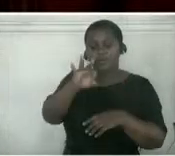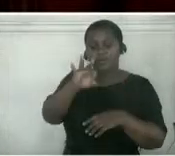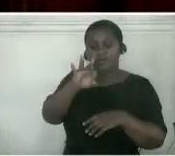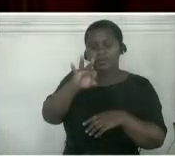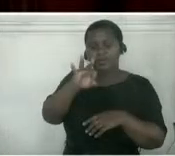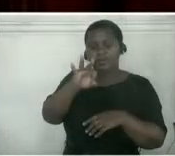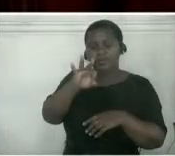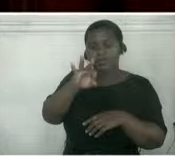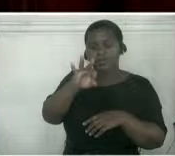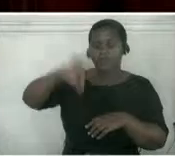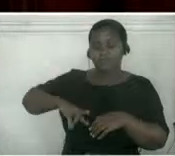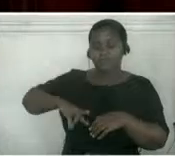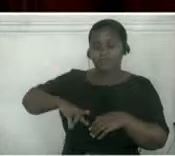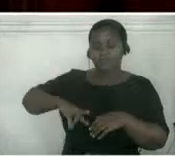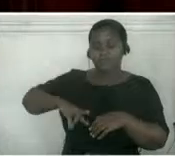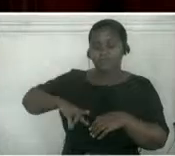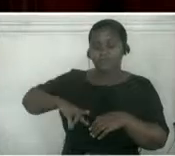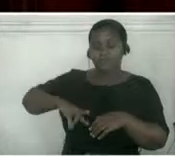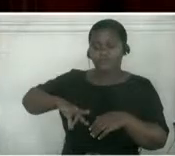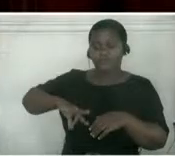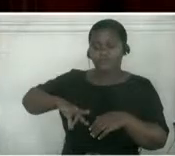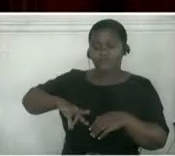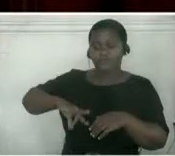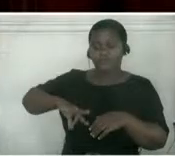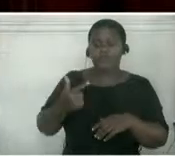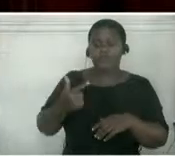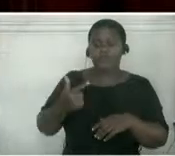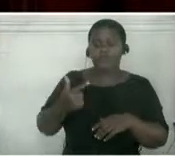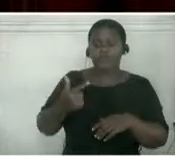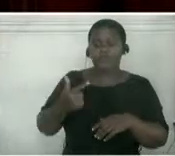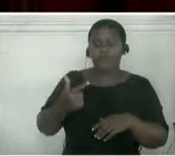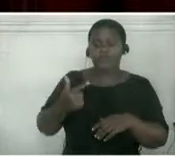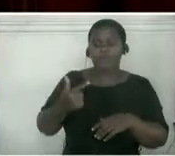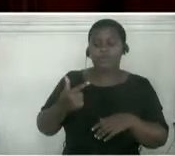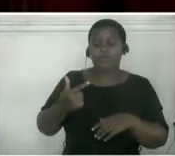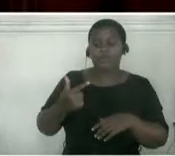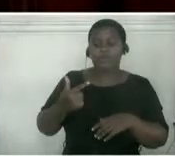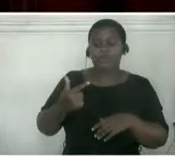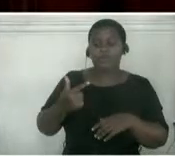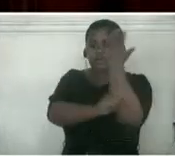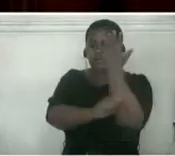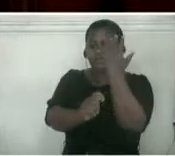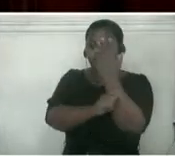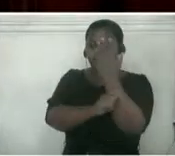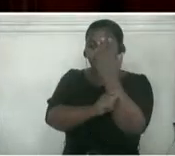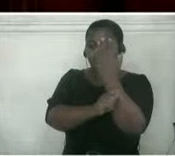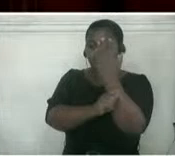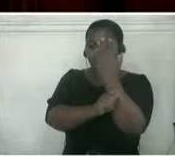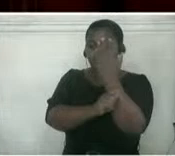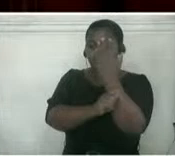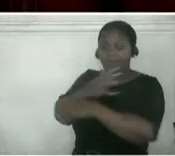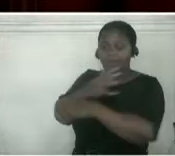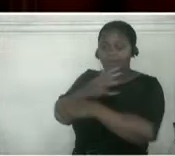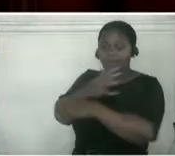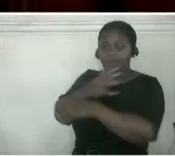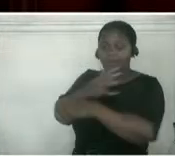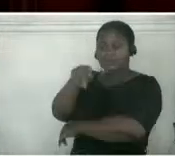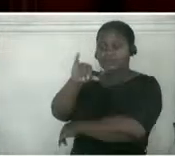360 beneficiaries, all living within the transit camp lapha Espingo.